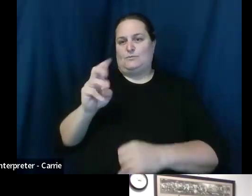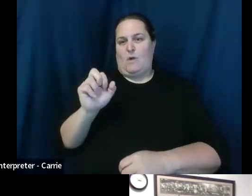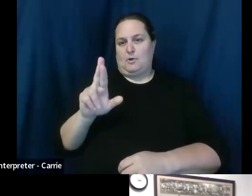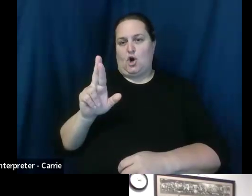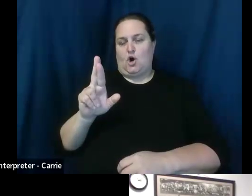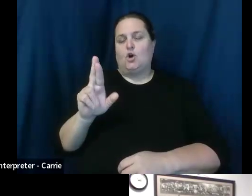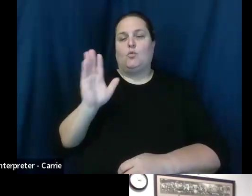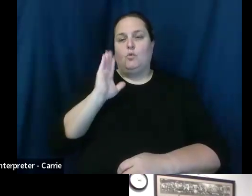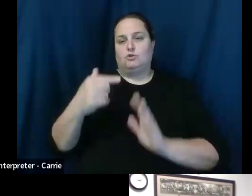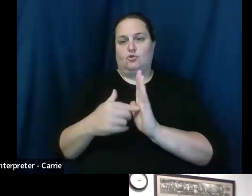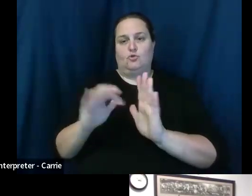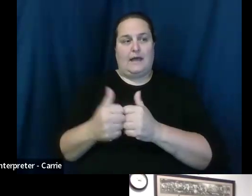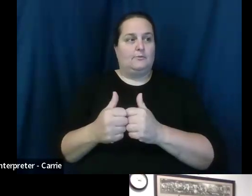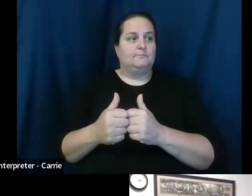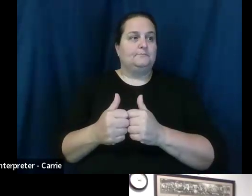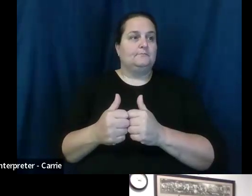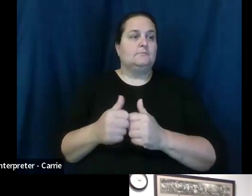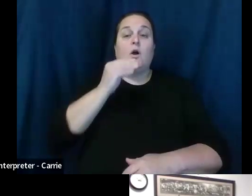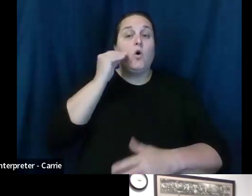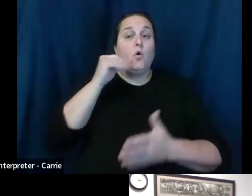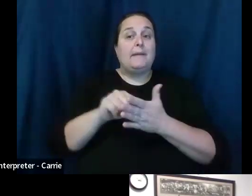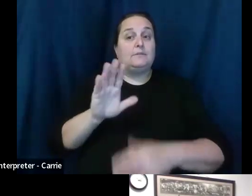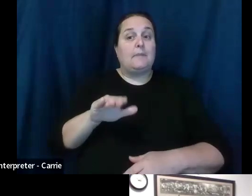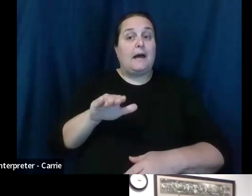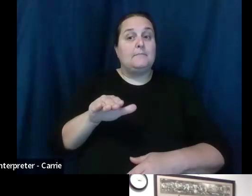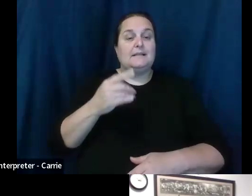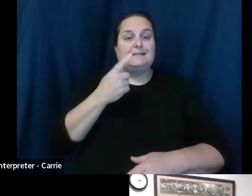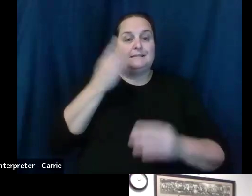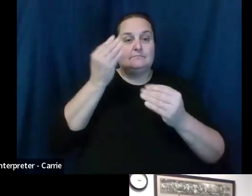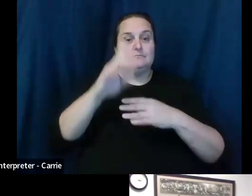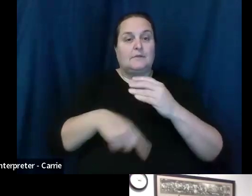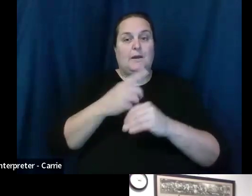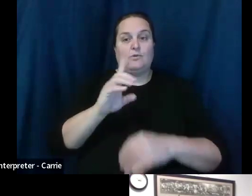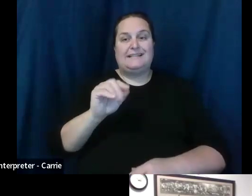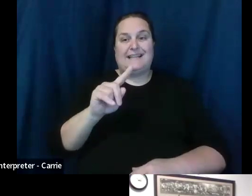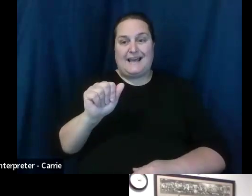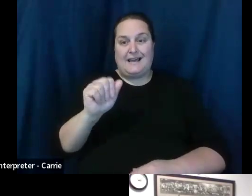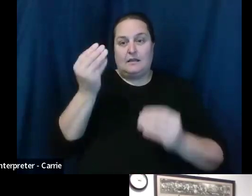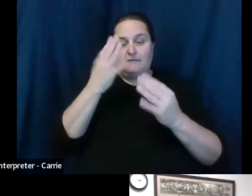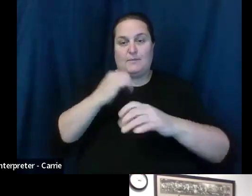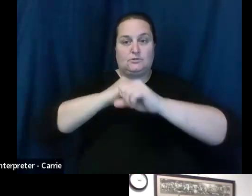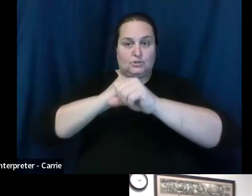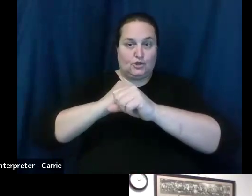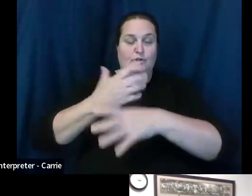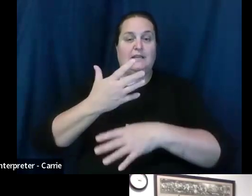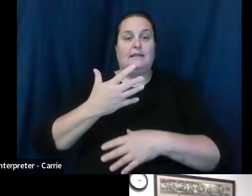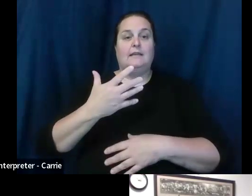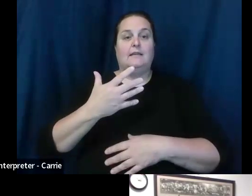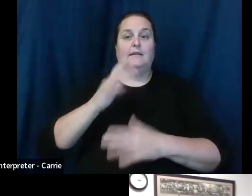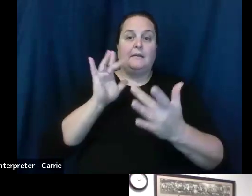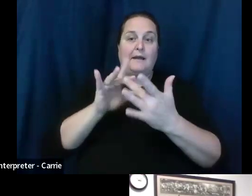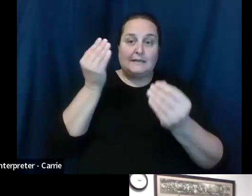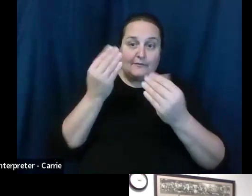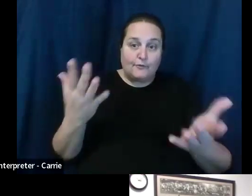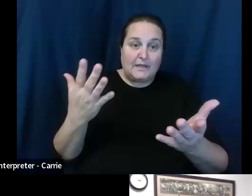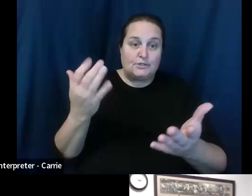Also, at the bottom of the homepage, we have some information about data and information security. as well as some contact information for the team if you have